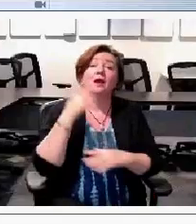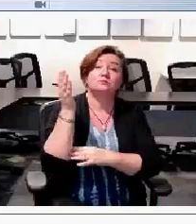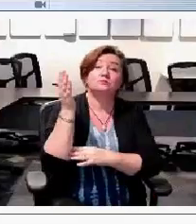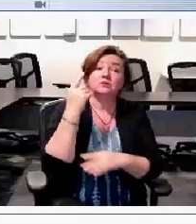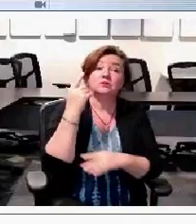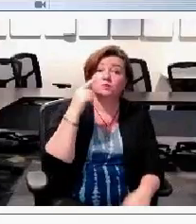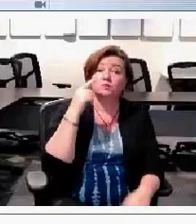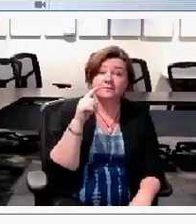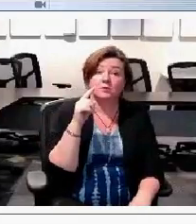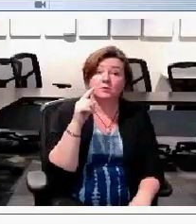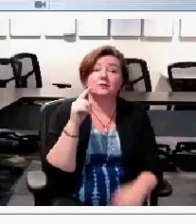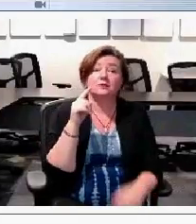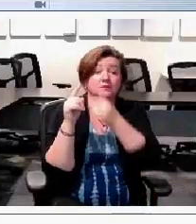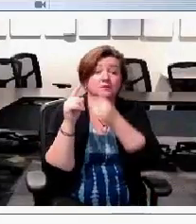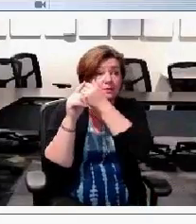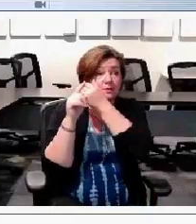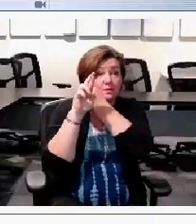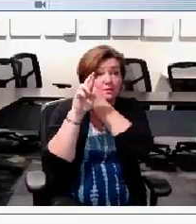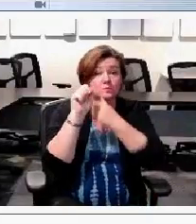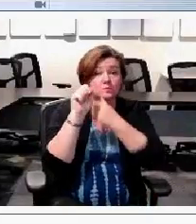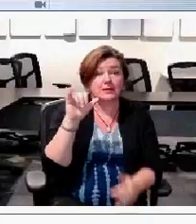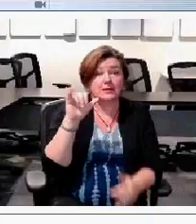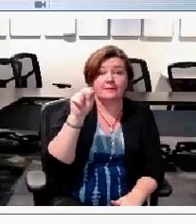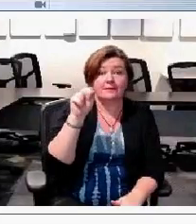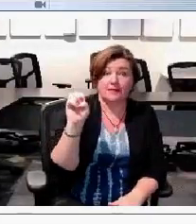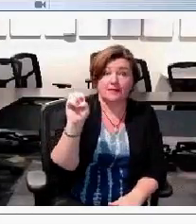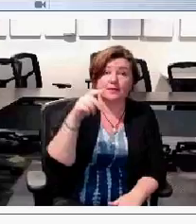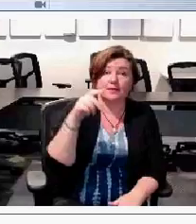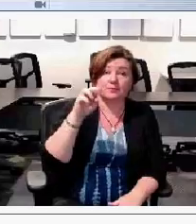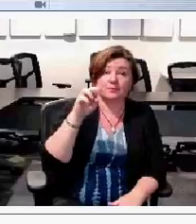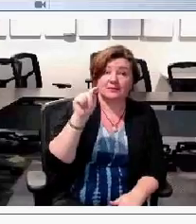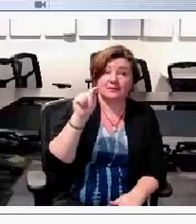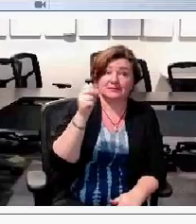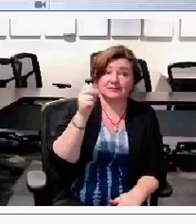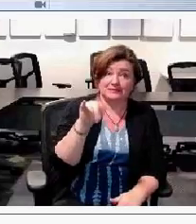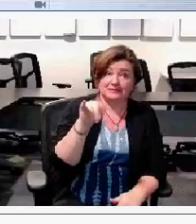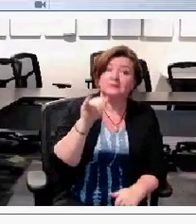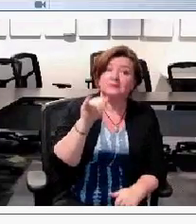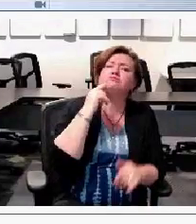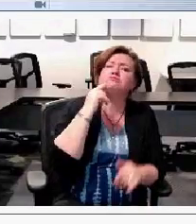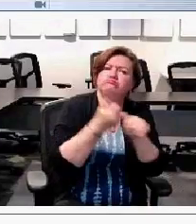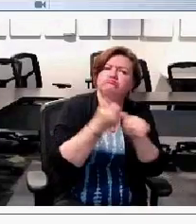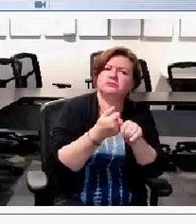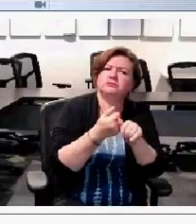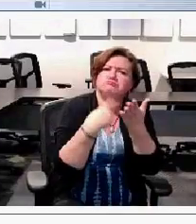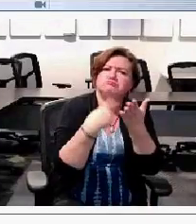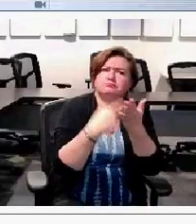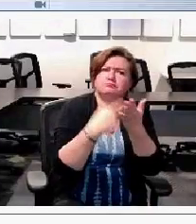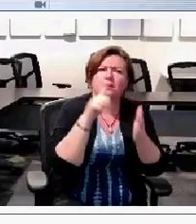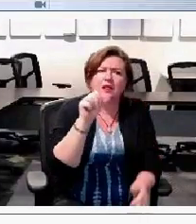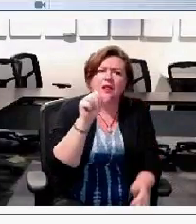think, because Rayanne Pernitsky had a meeting and had some information about LSSHI, and someone